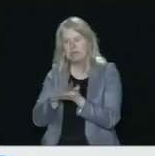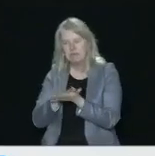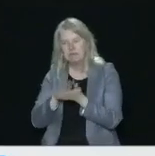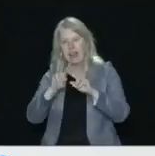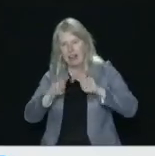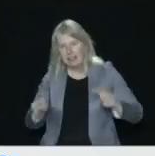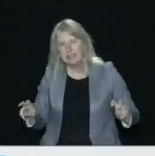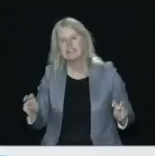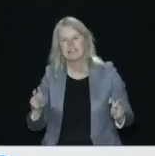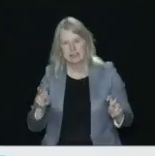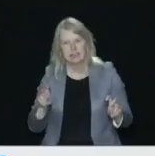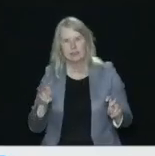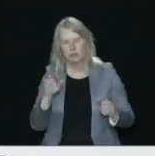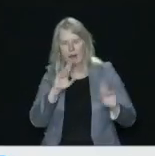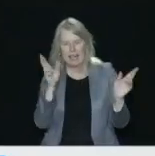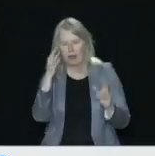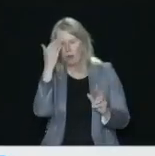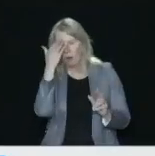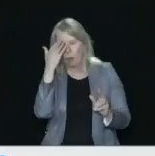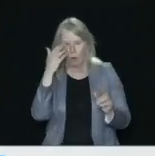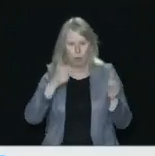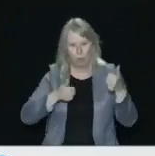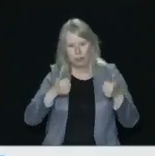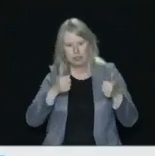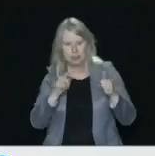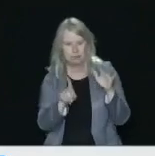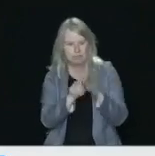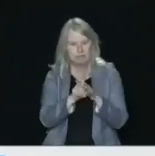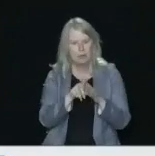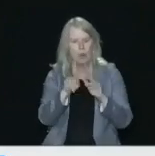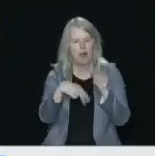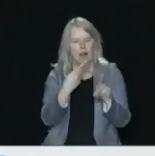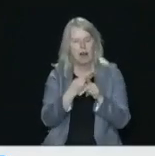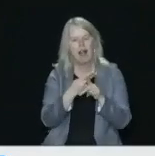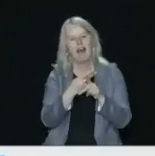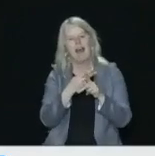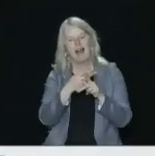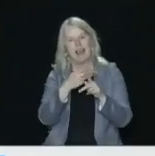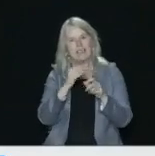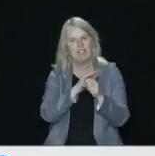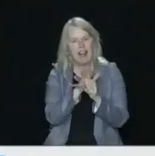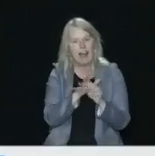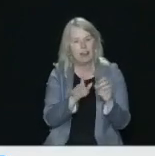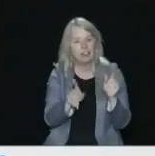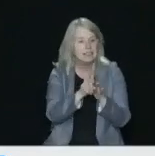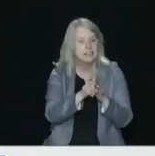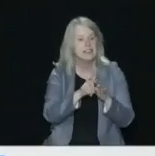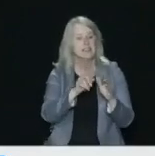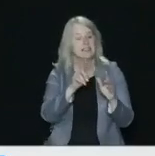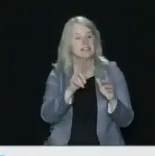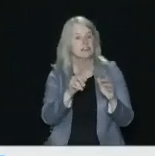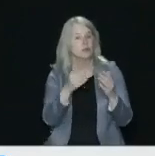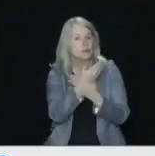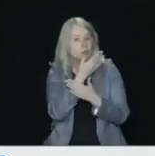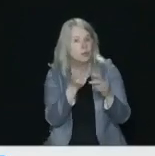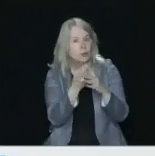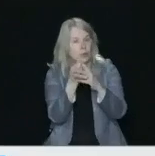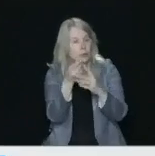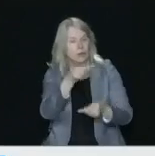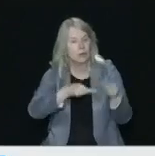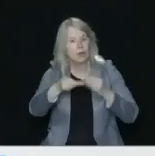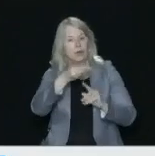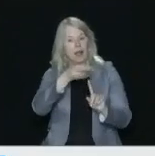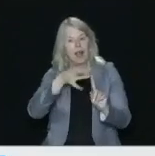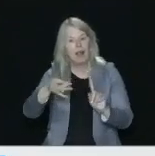stay. So there should be an ongoing sustained surveillance program. And as you said, some of it